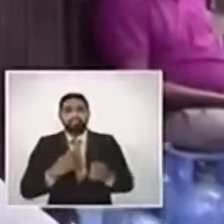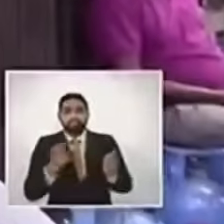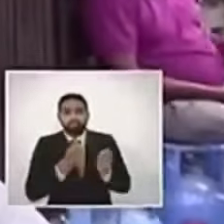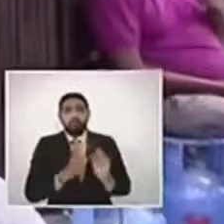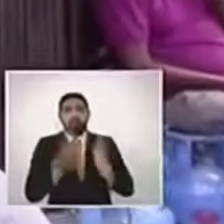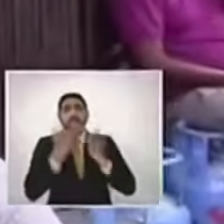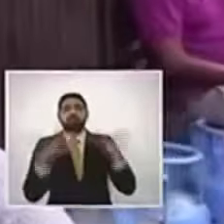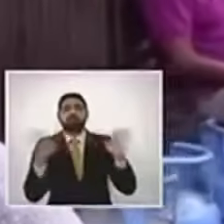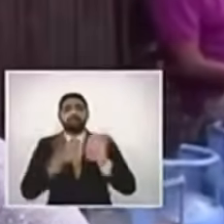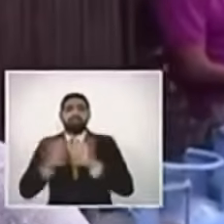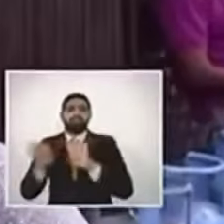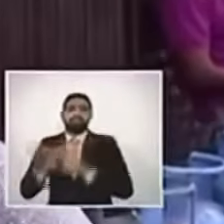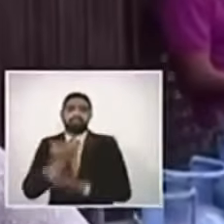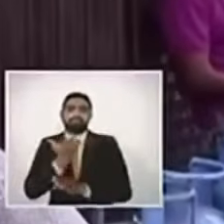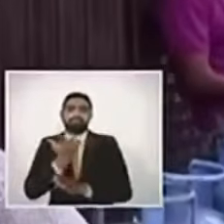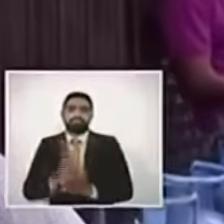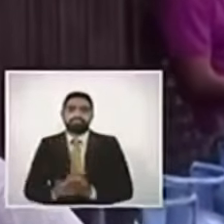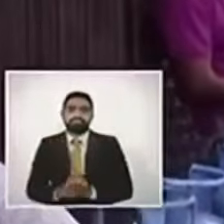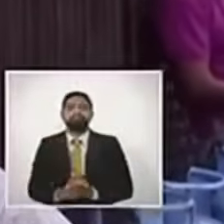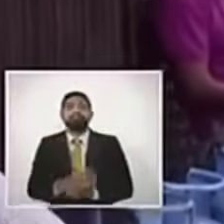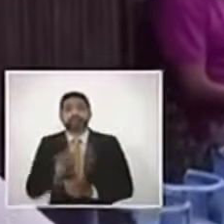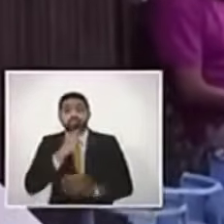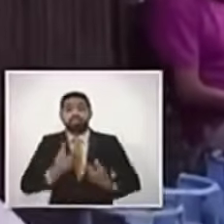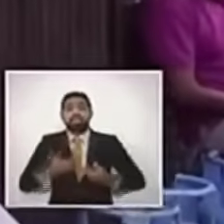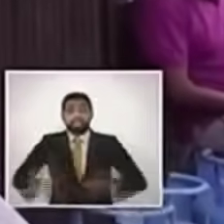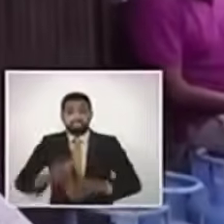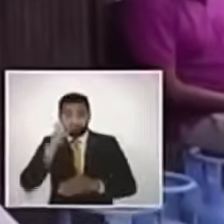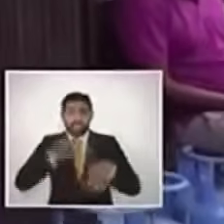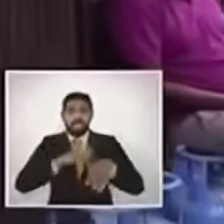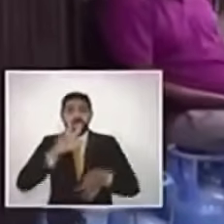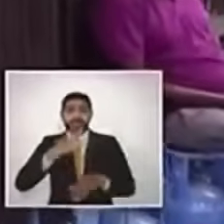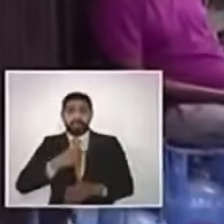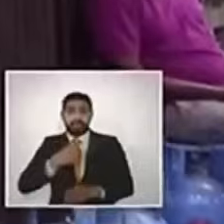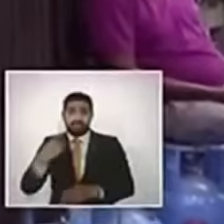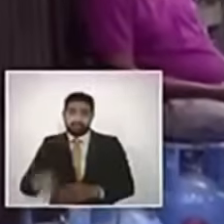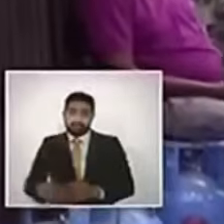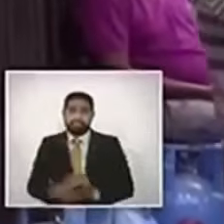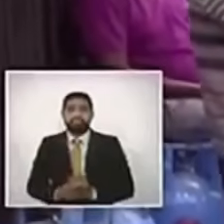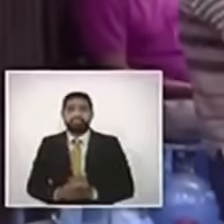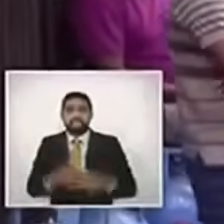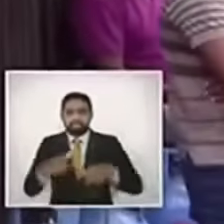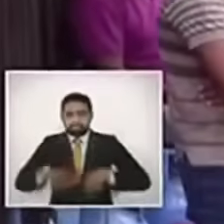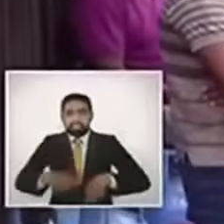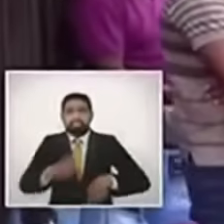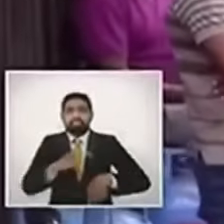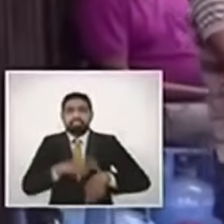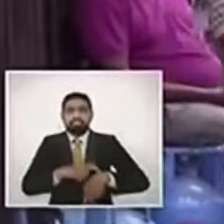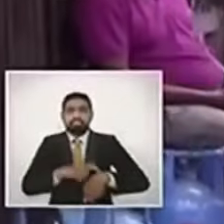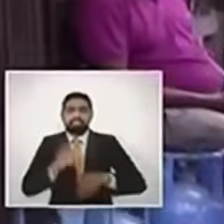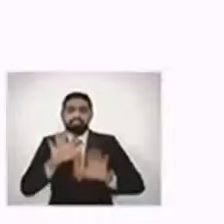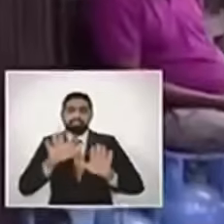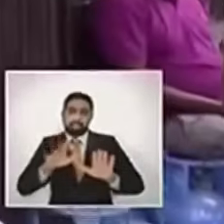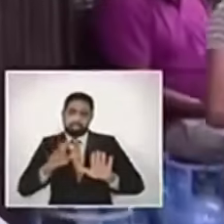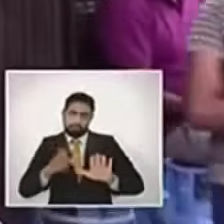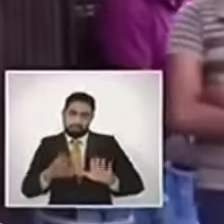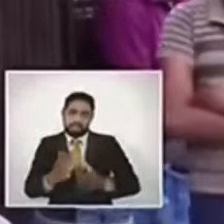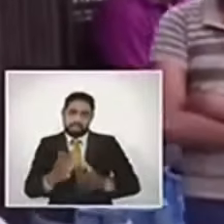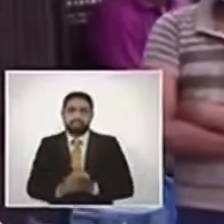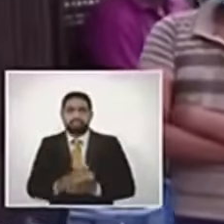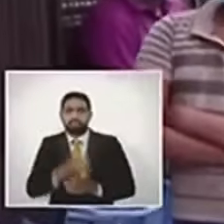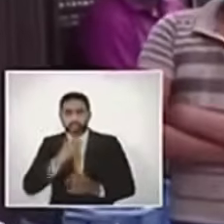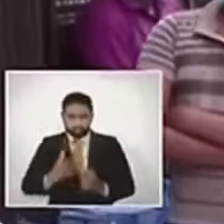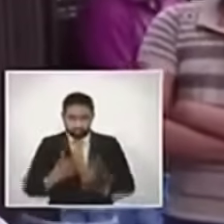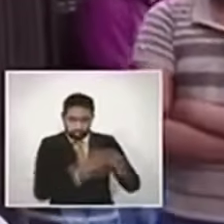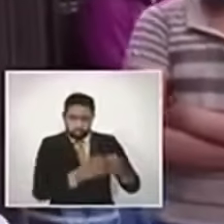We have been here since 8 a.m. It is almost 10:30 a.m. Are we to go back to our jobs or stay in queues? Will the government give us